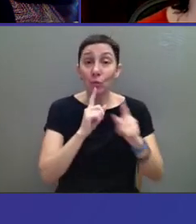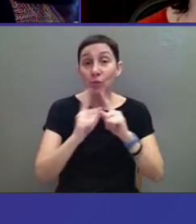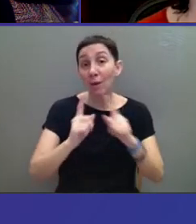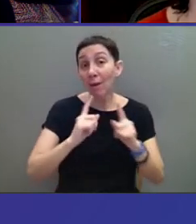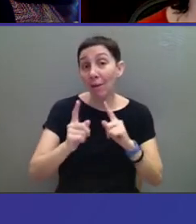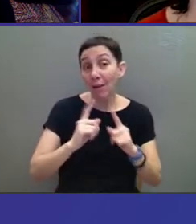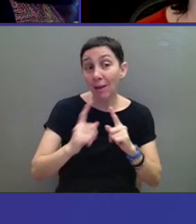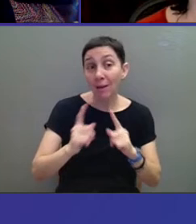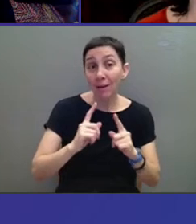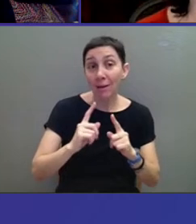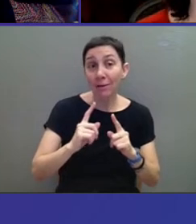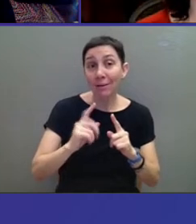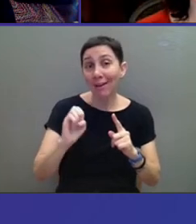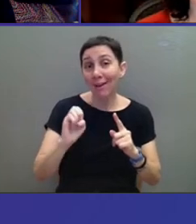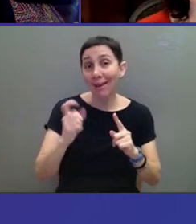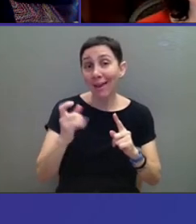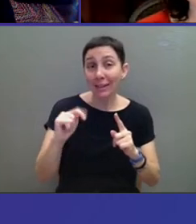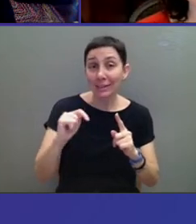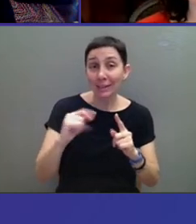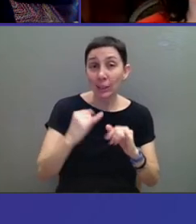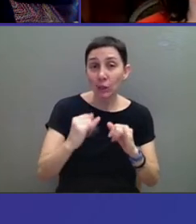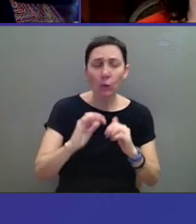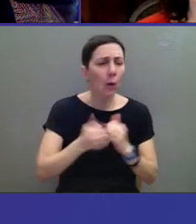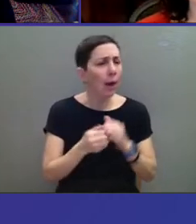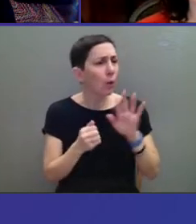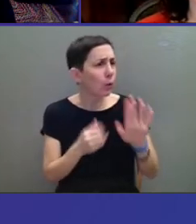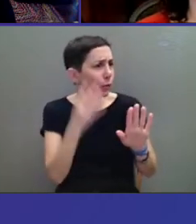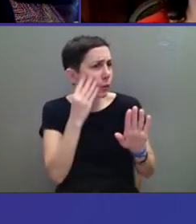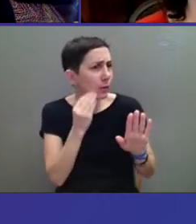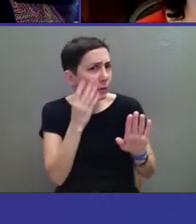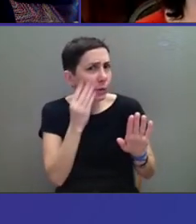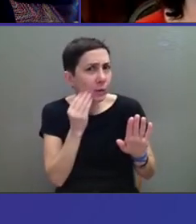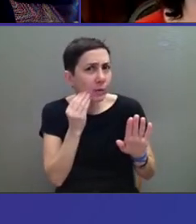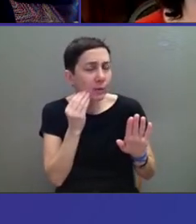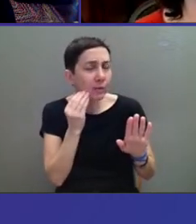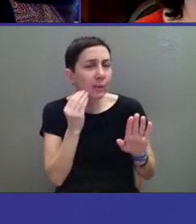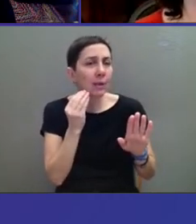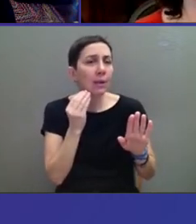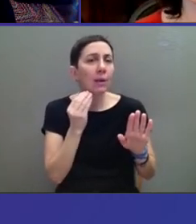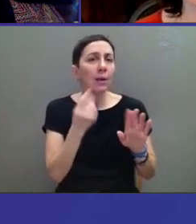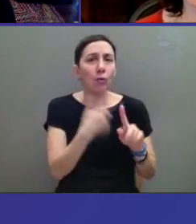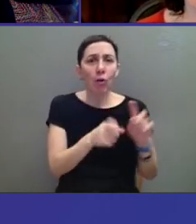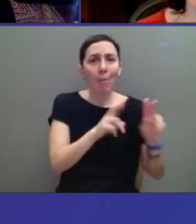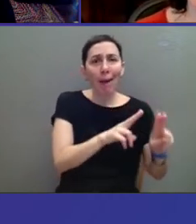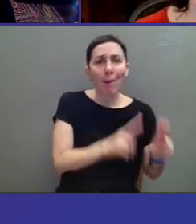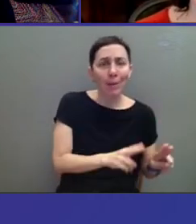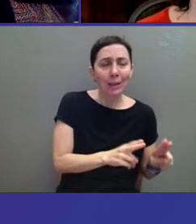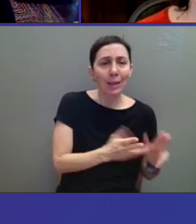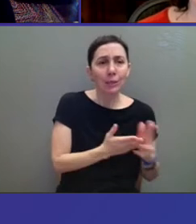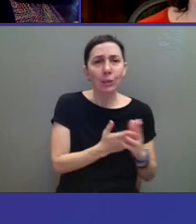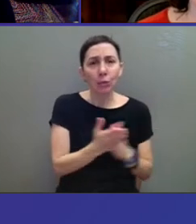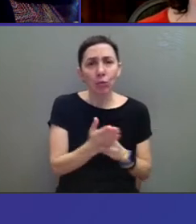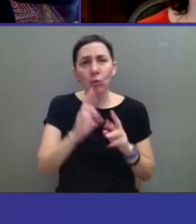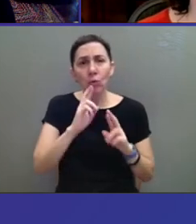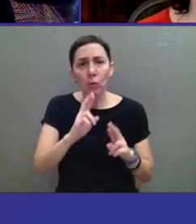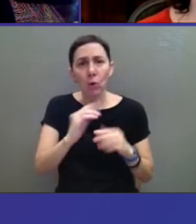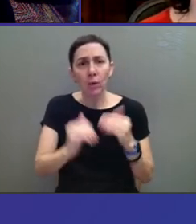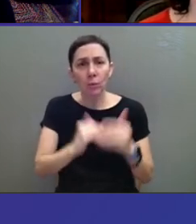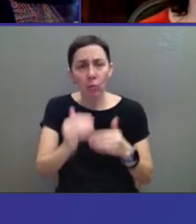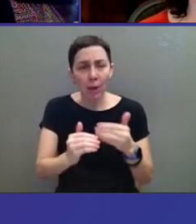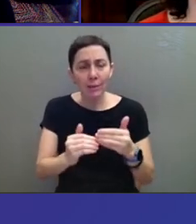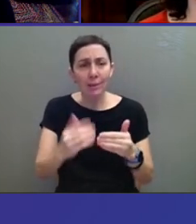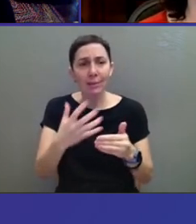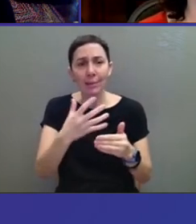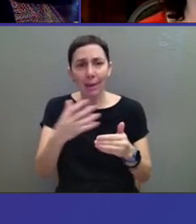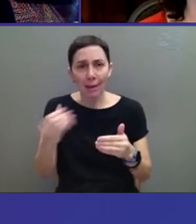about, their experiences from the application through the reporting process, and of course talking